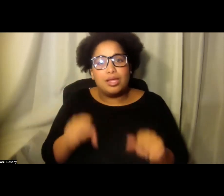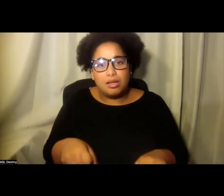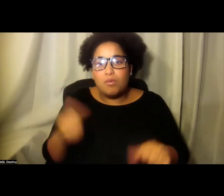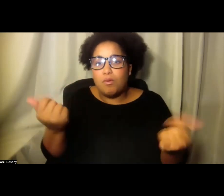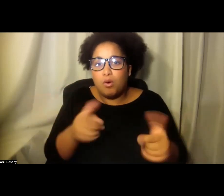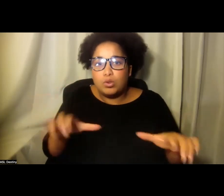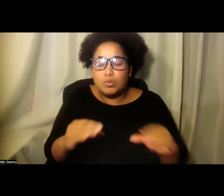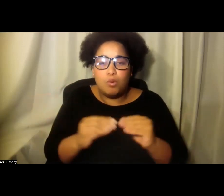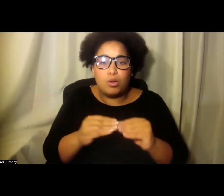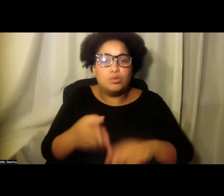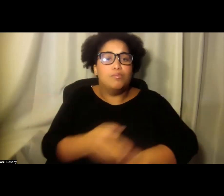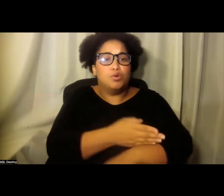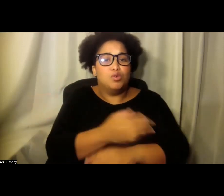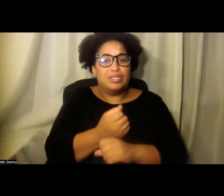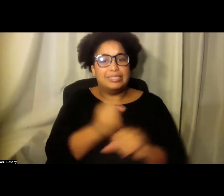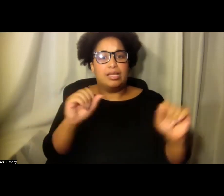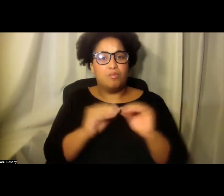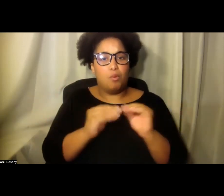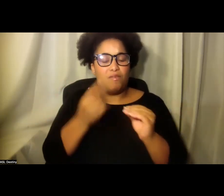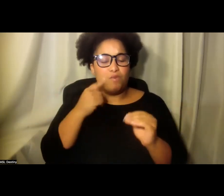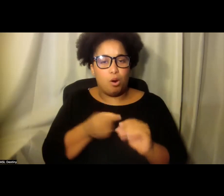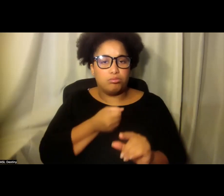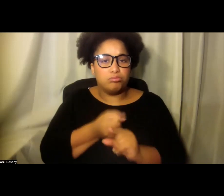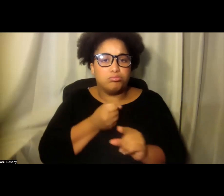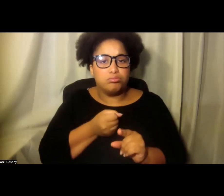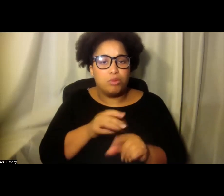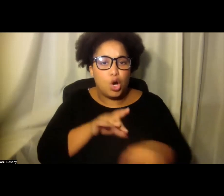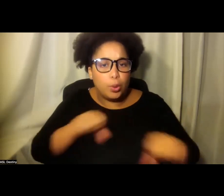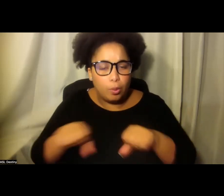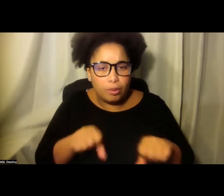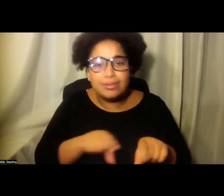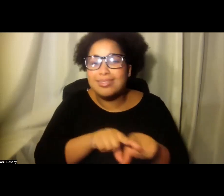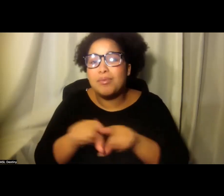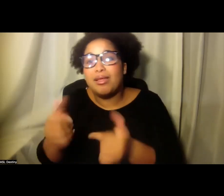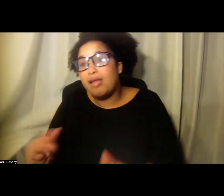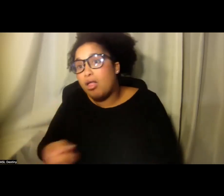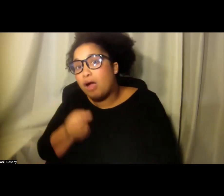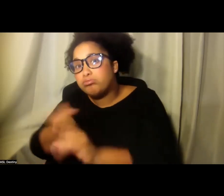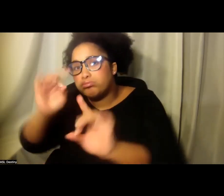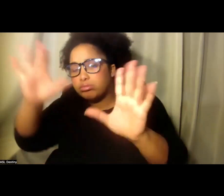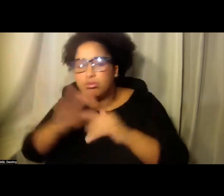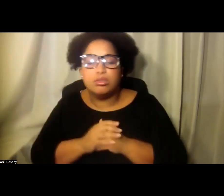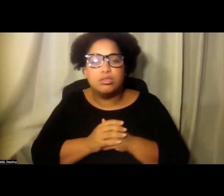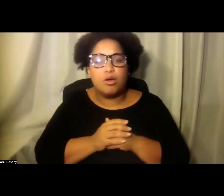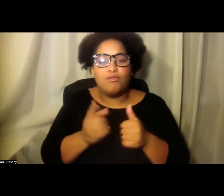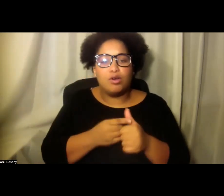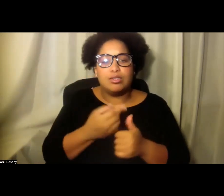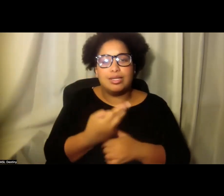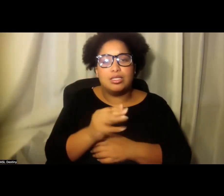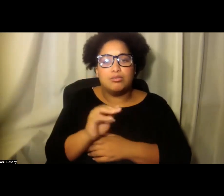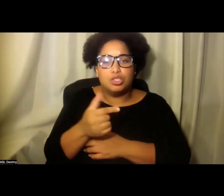earthquakes, and that would also translate to being prepared for other disasters. So we're going to, again, go through HMGP, give you